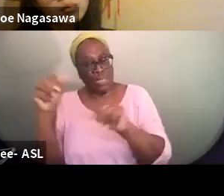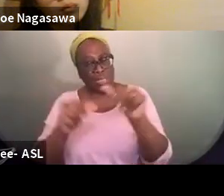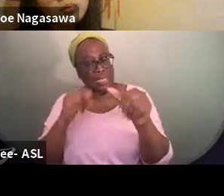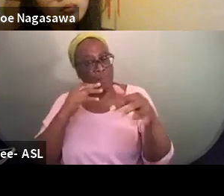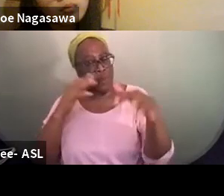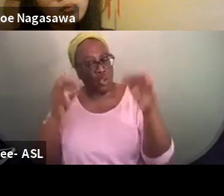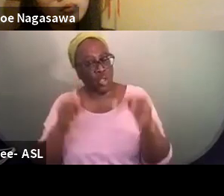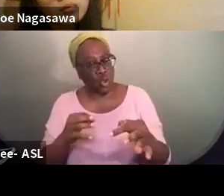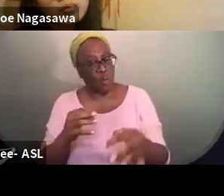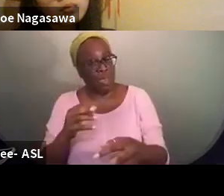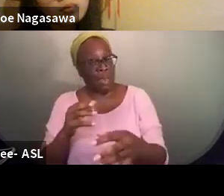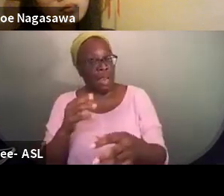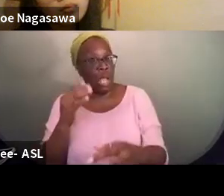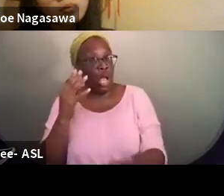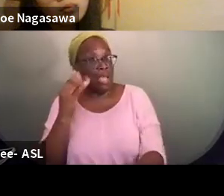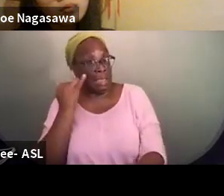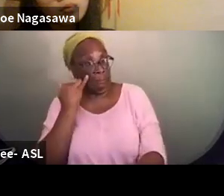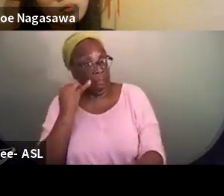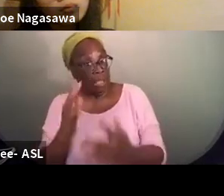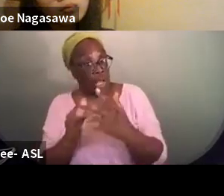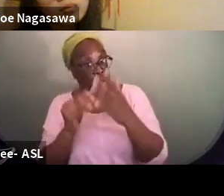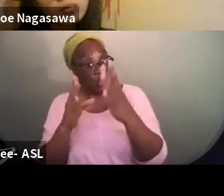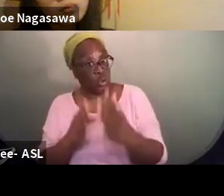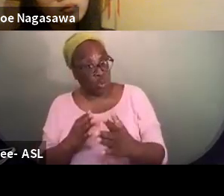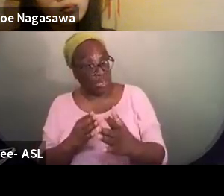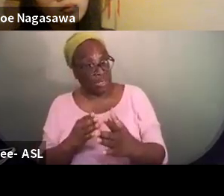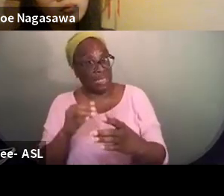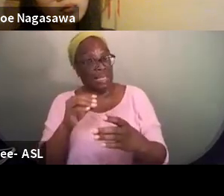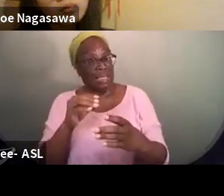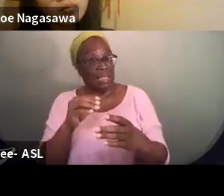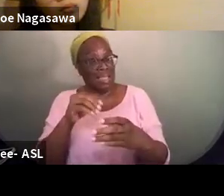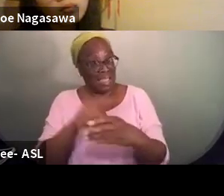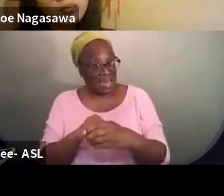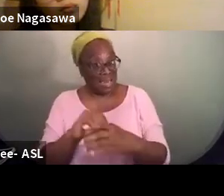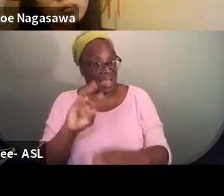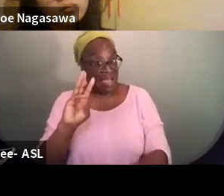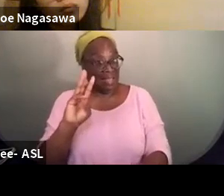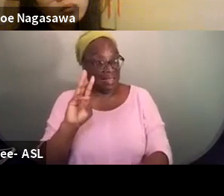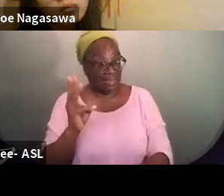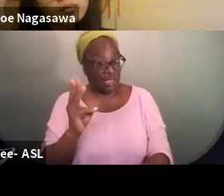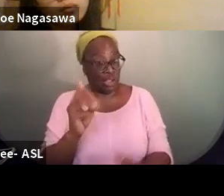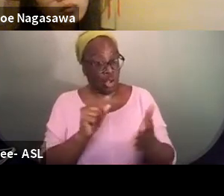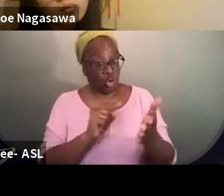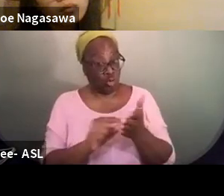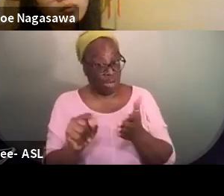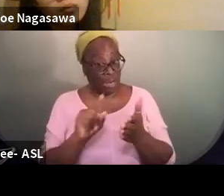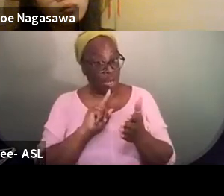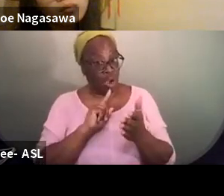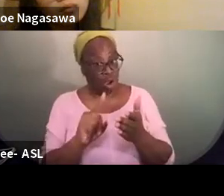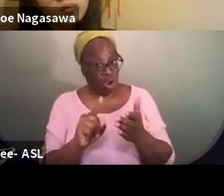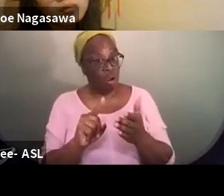determine whether the students who are in 6th grade are at grade